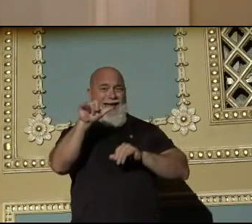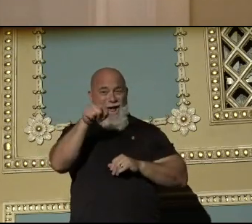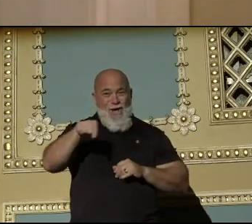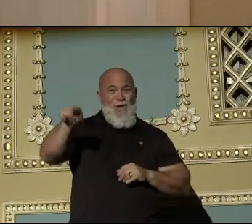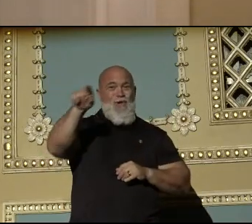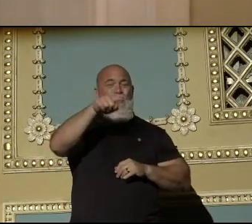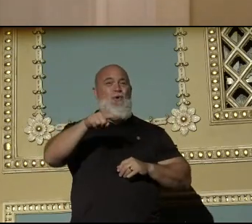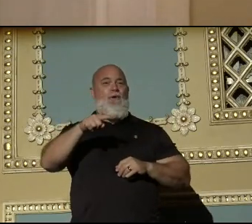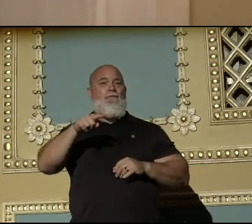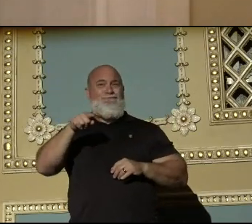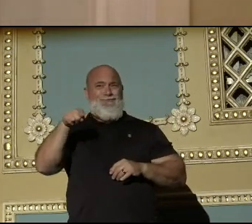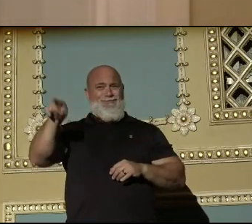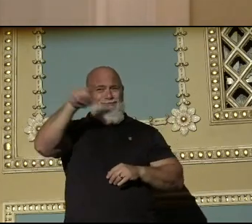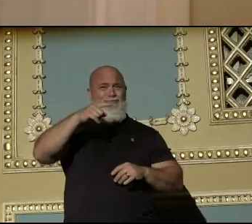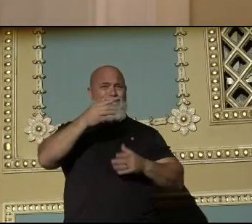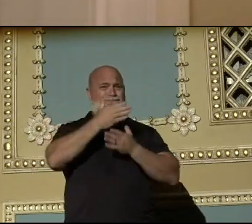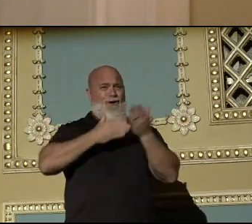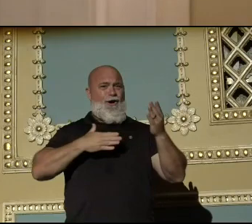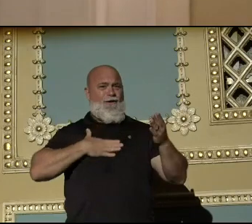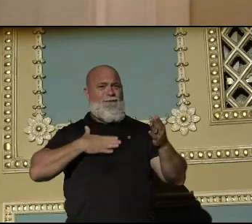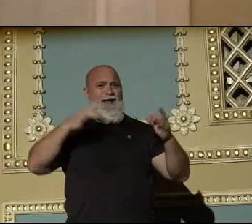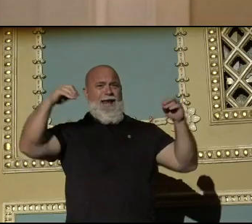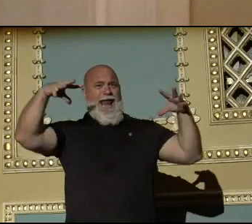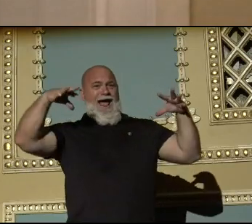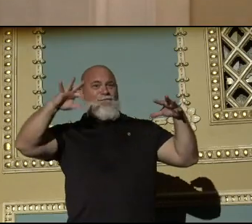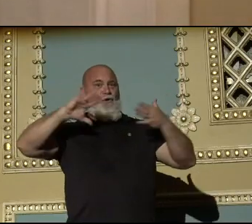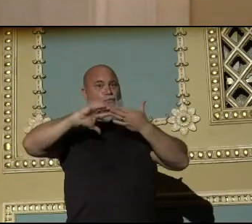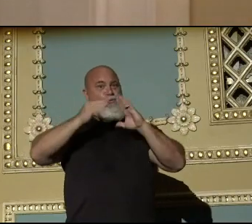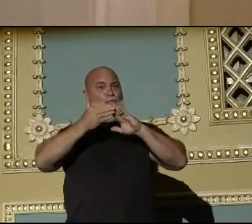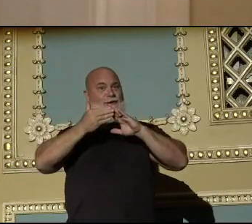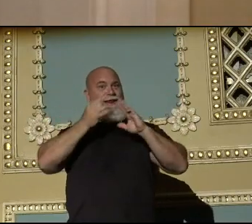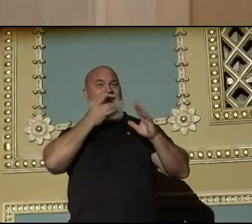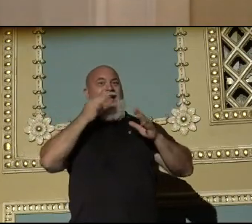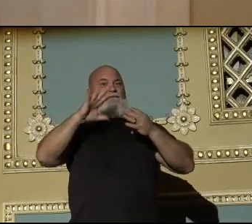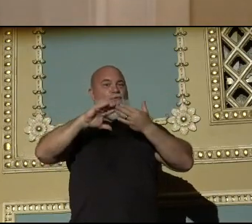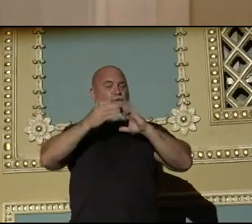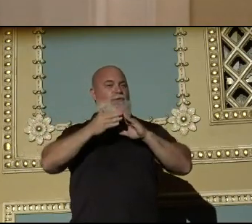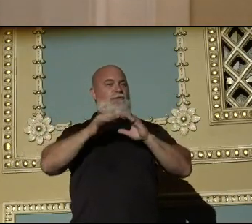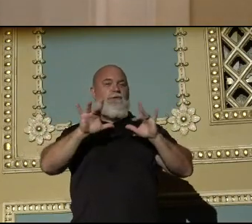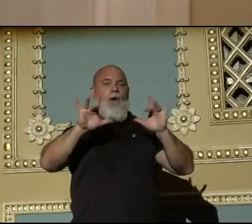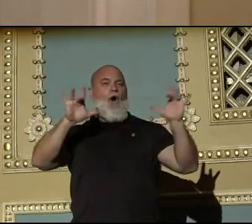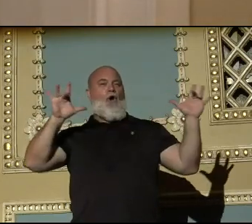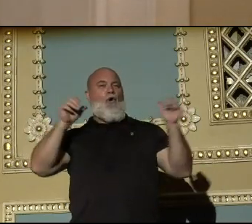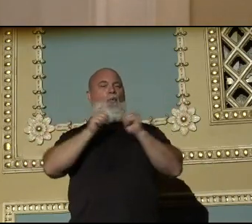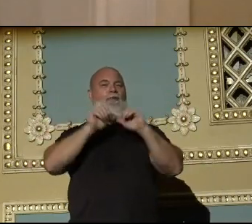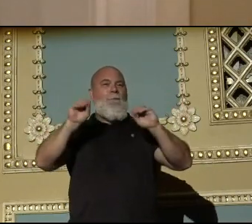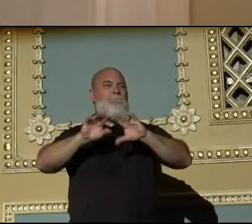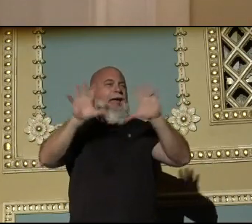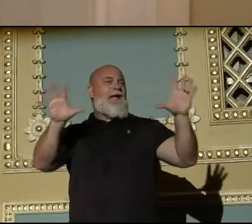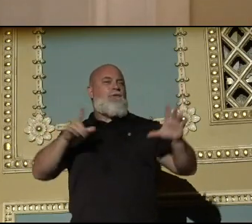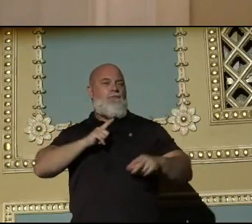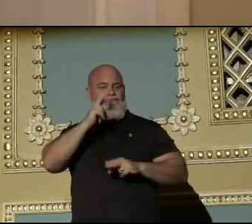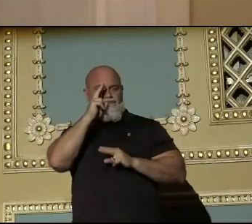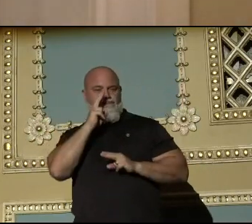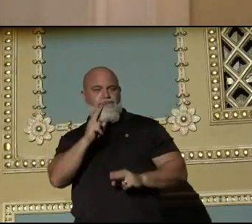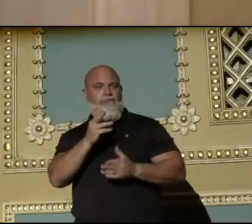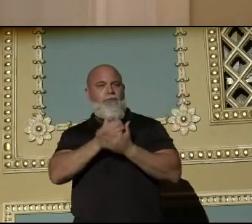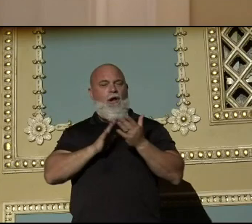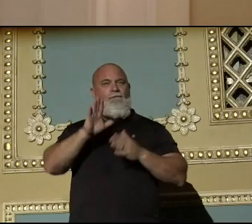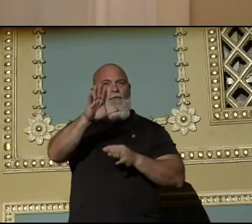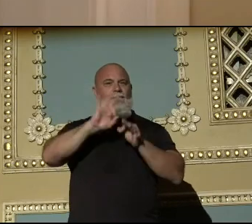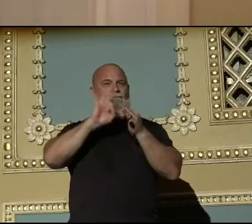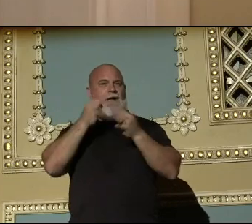community, that make each experience at the Paramount sparkle with magic. We are so honored to have been part of your family's traditions in the